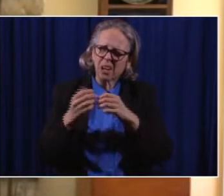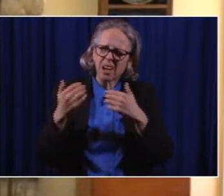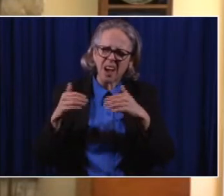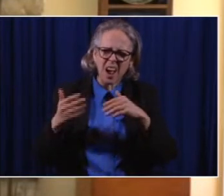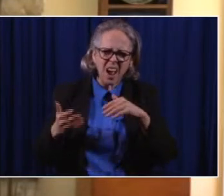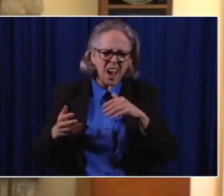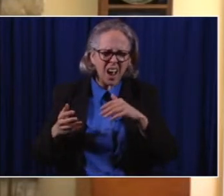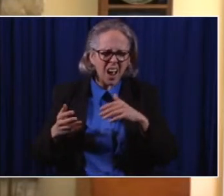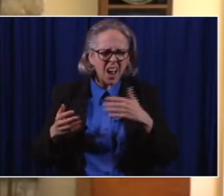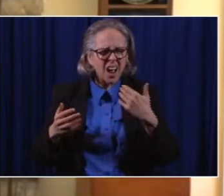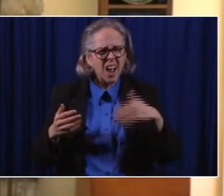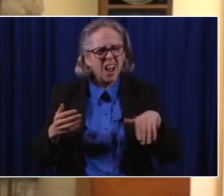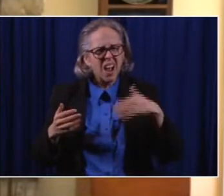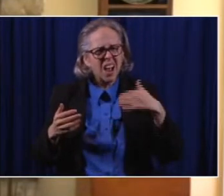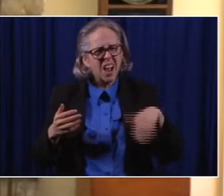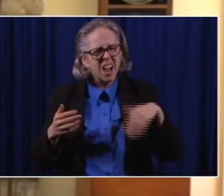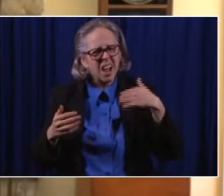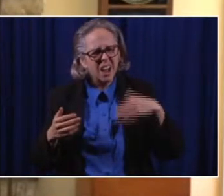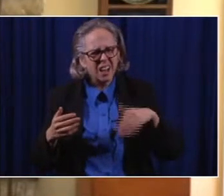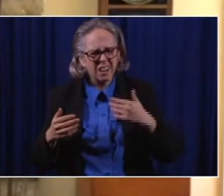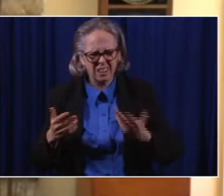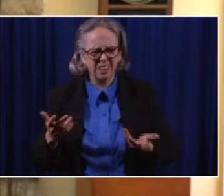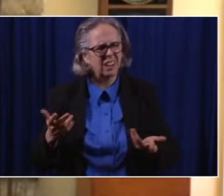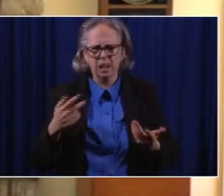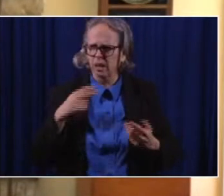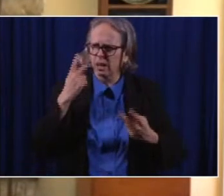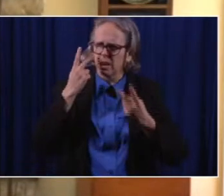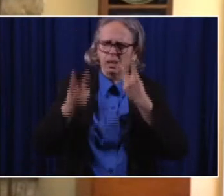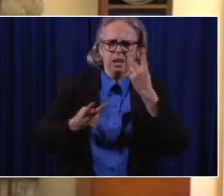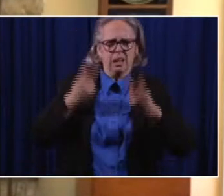county as far as the spread.